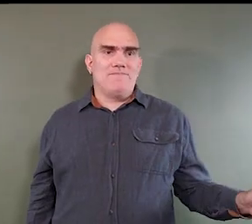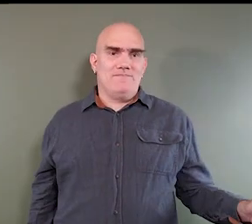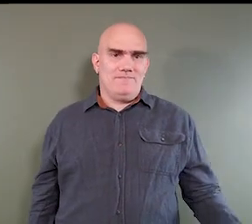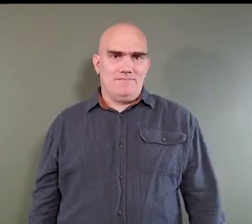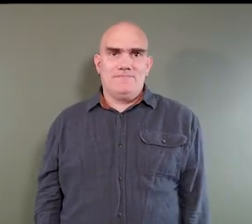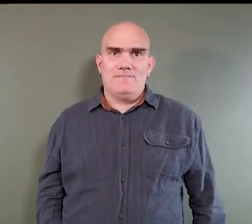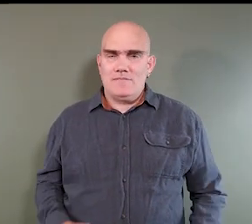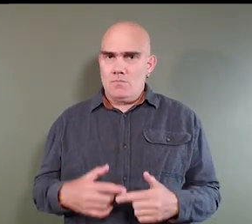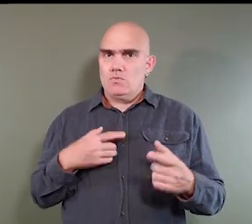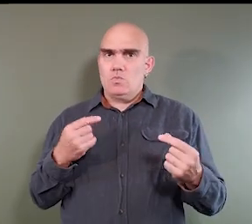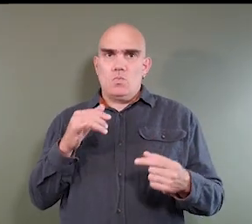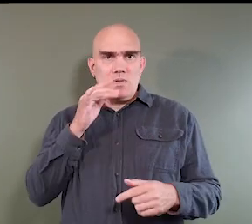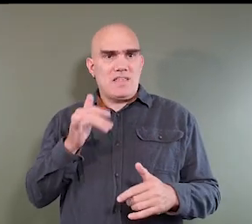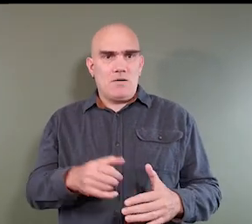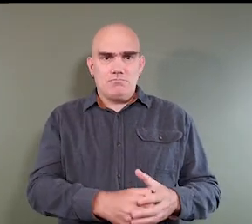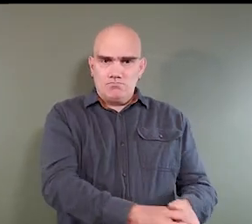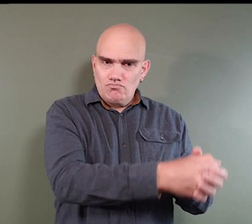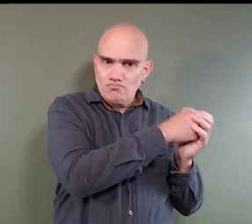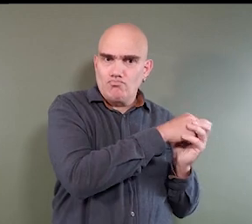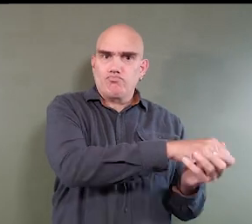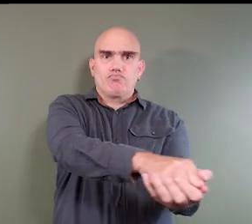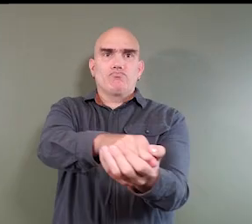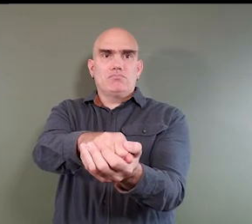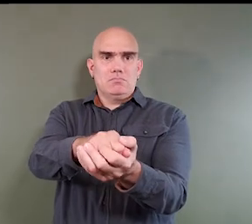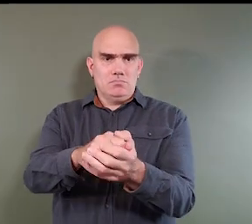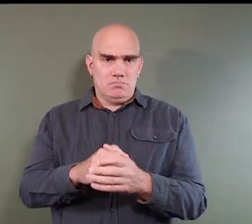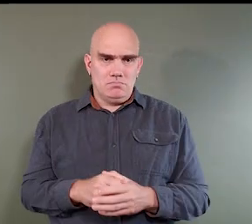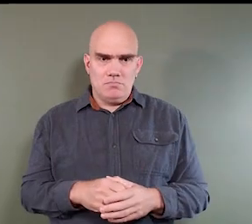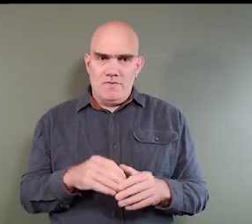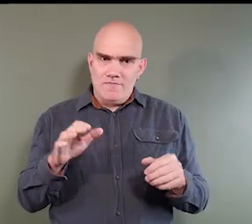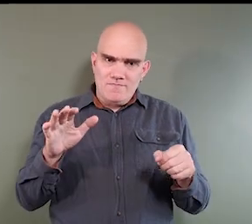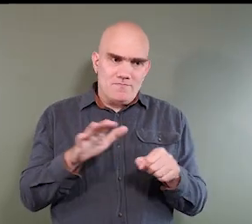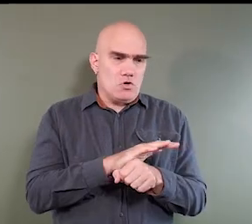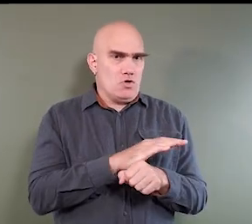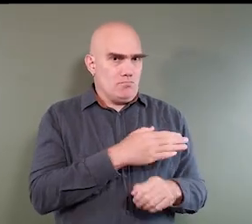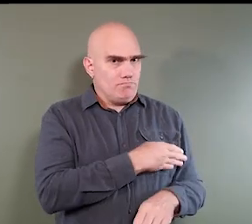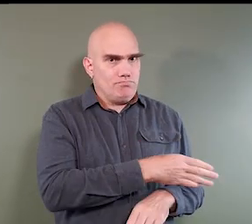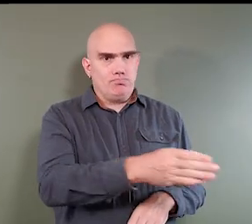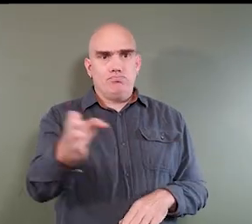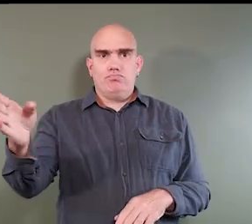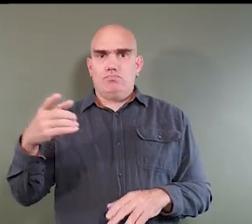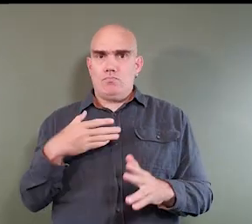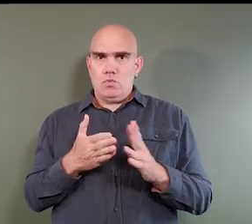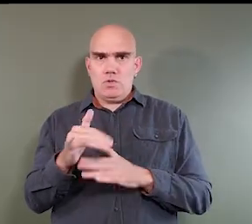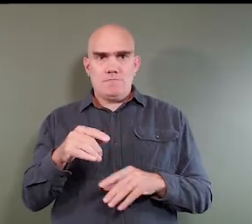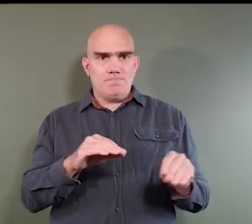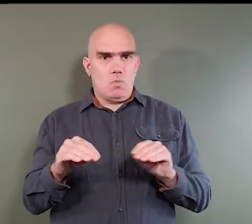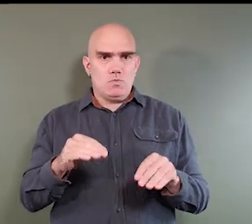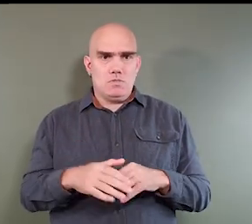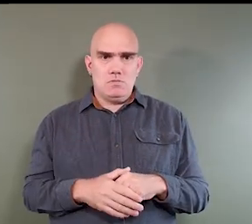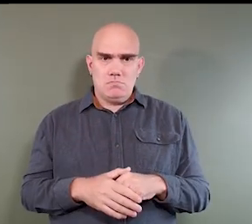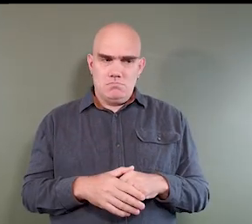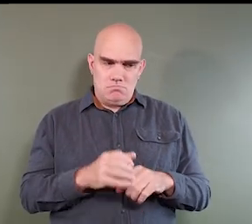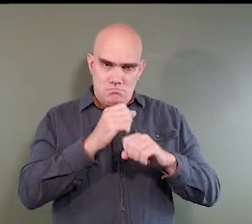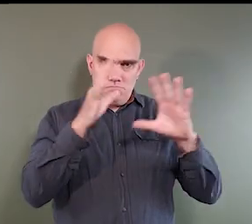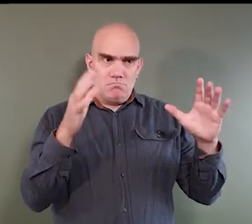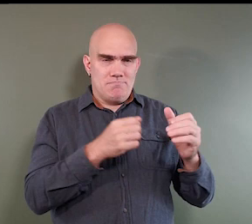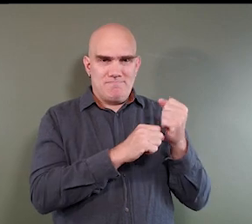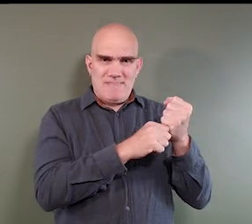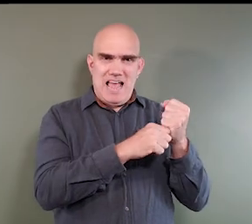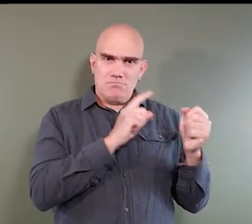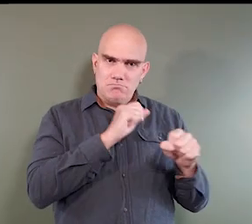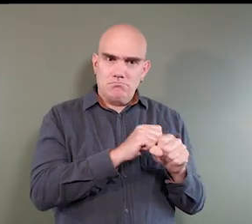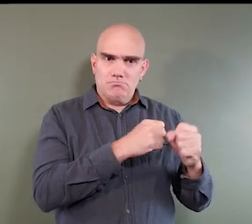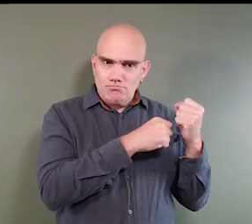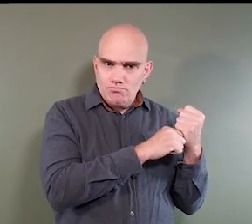and we're still gonna swing this baseball bat all the way through as we go through this motion of this baseball bat